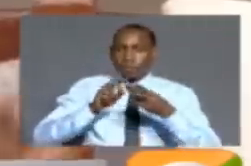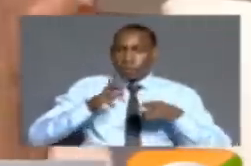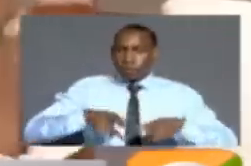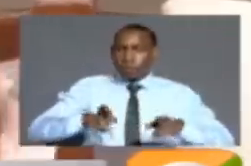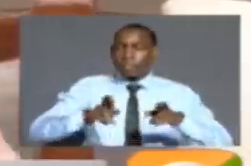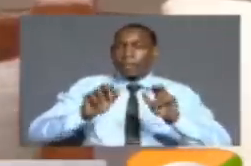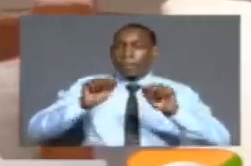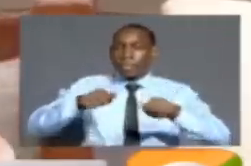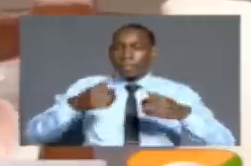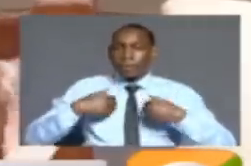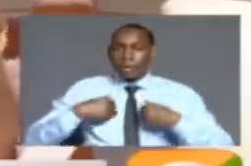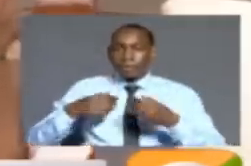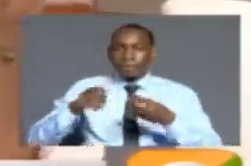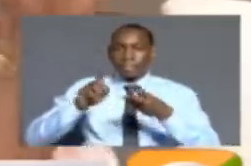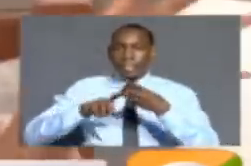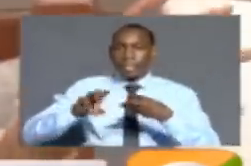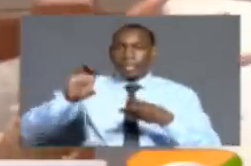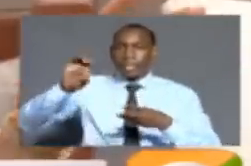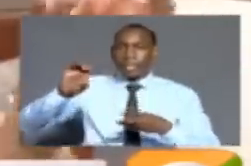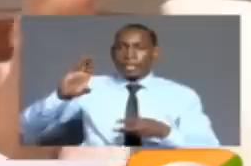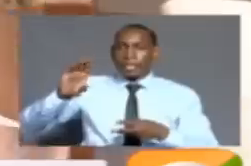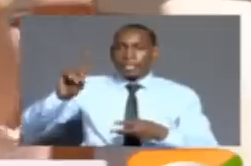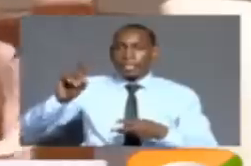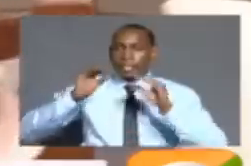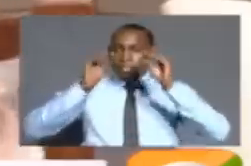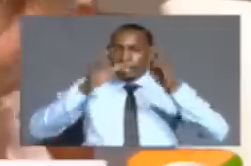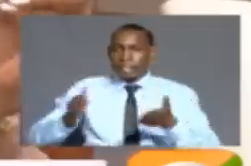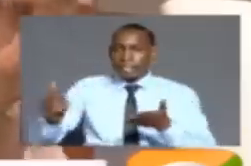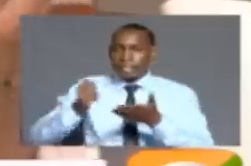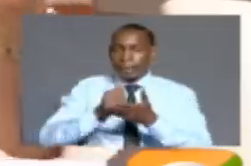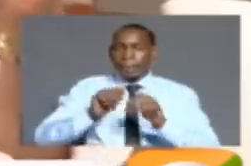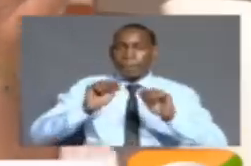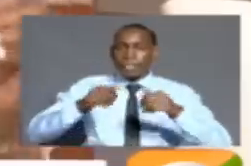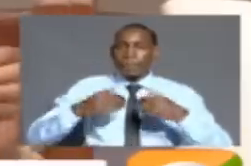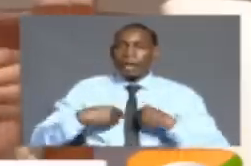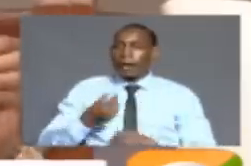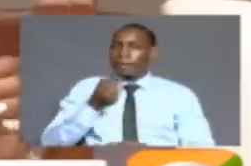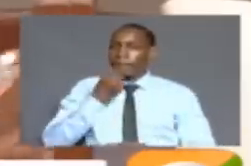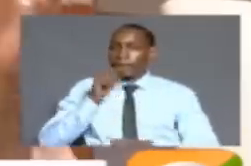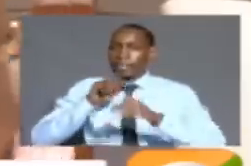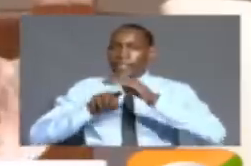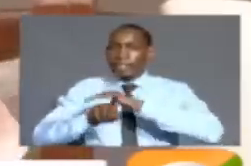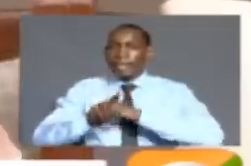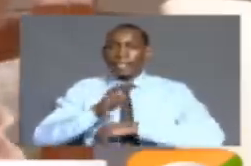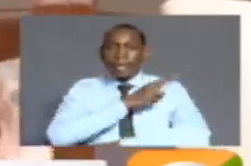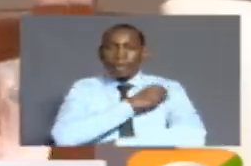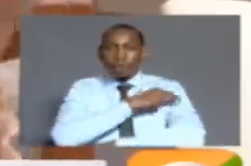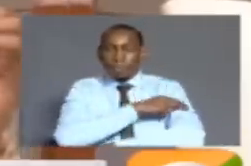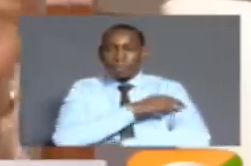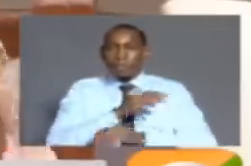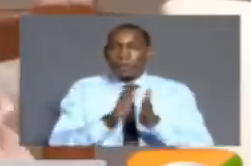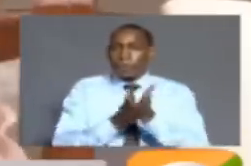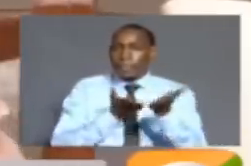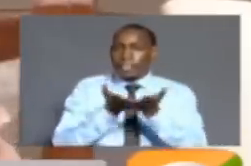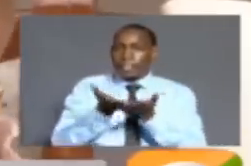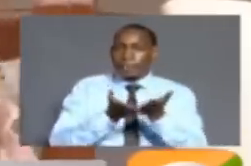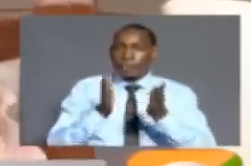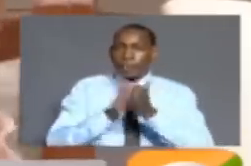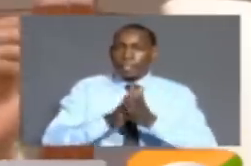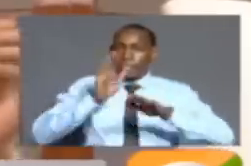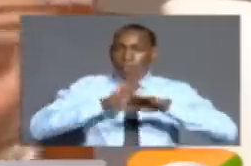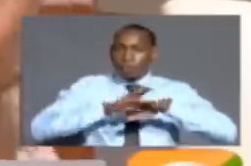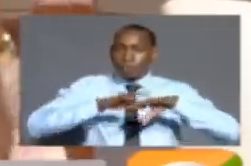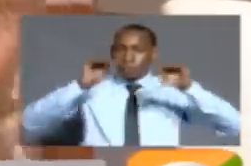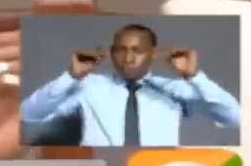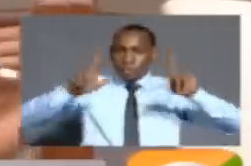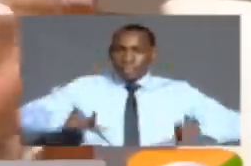need, they can get their ECDs, the teachers hired, they can have medicine when they go to the hospitals, and they can get services and good quality